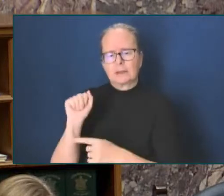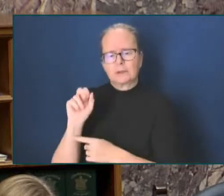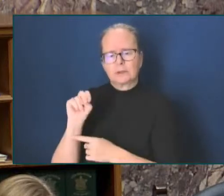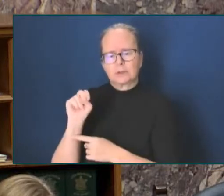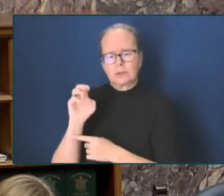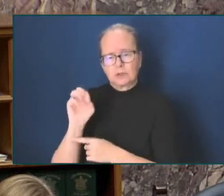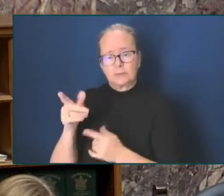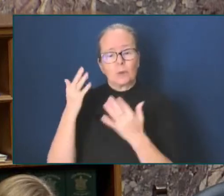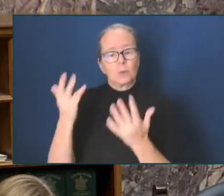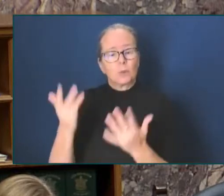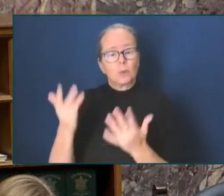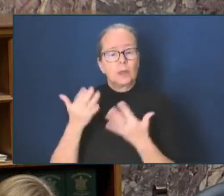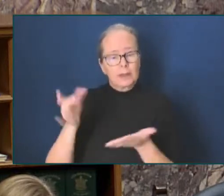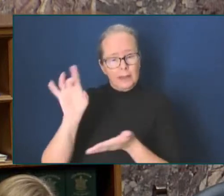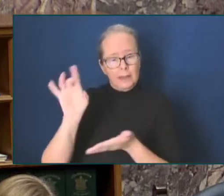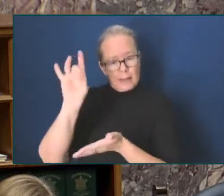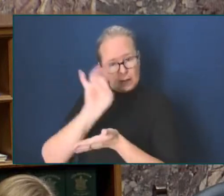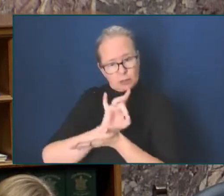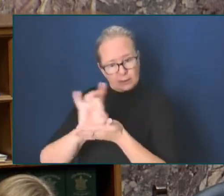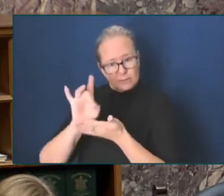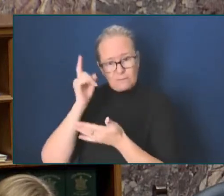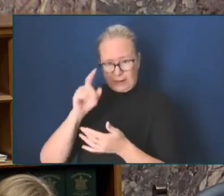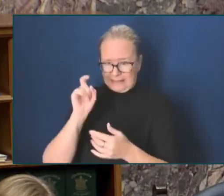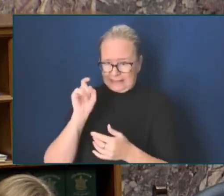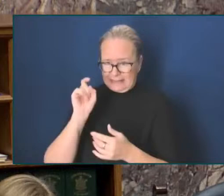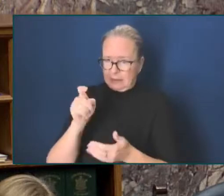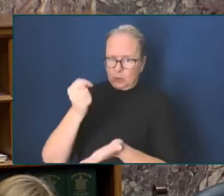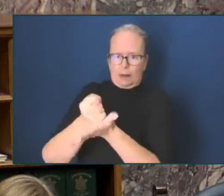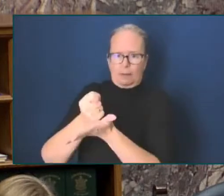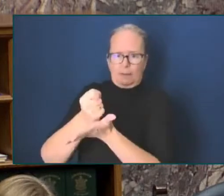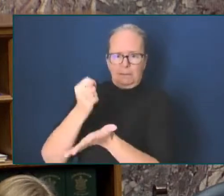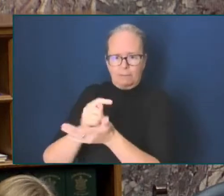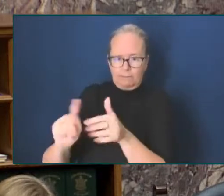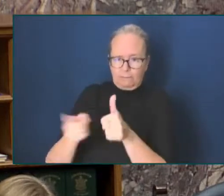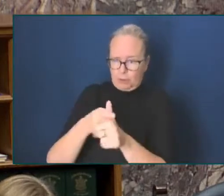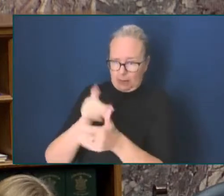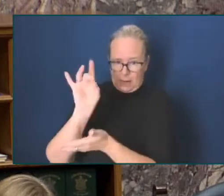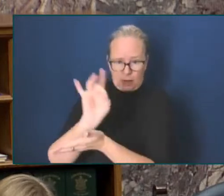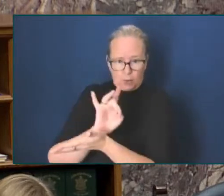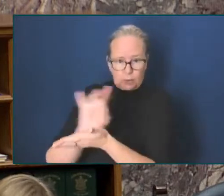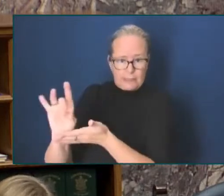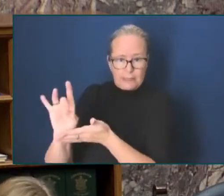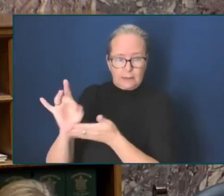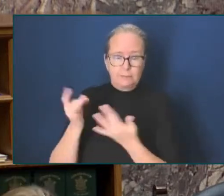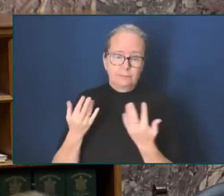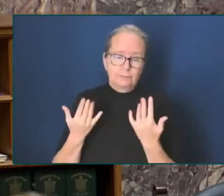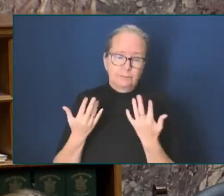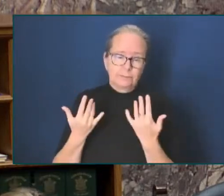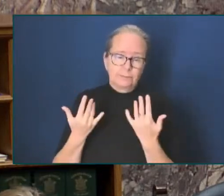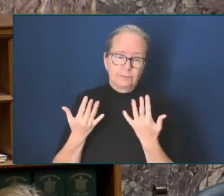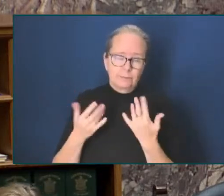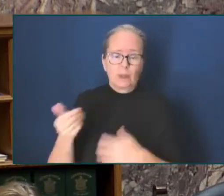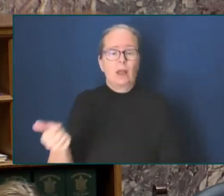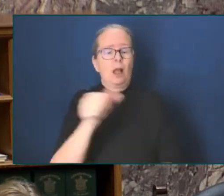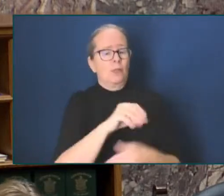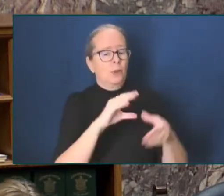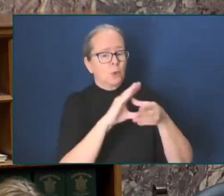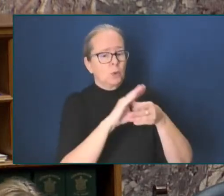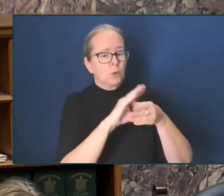with urgent gynecological cancers who can't get appointments scheduled until March of next